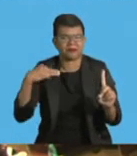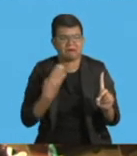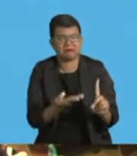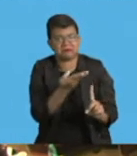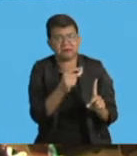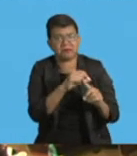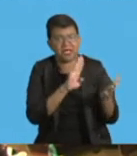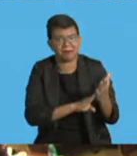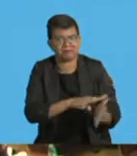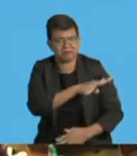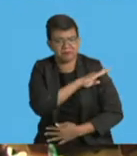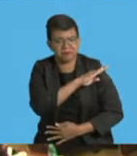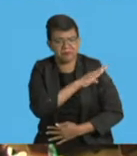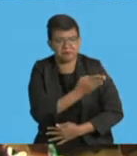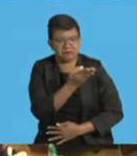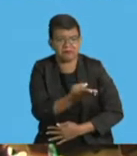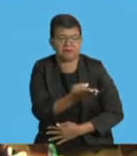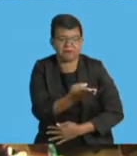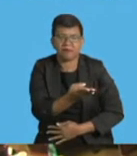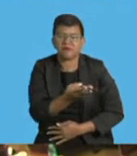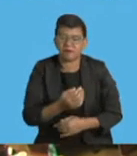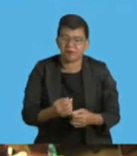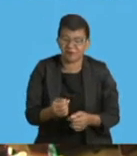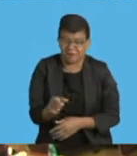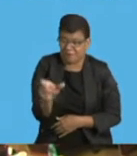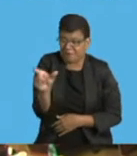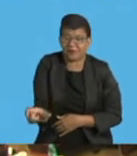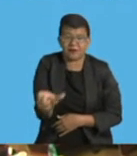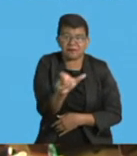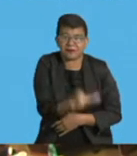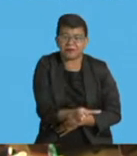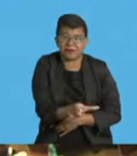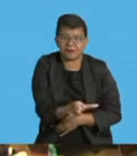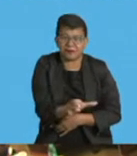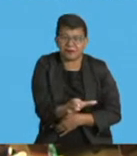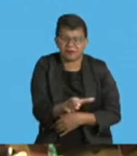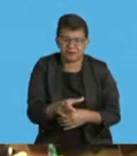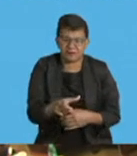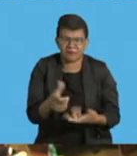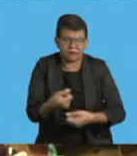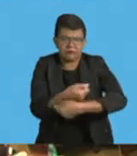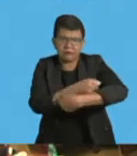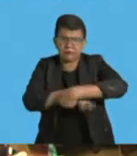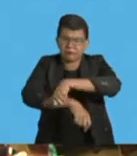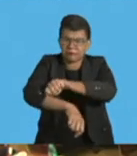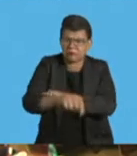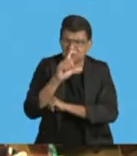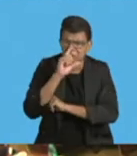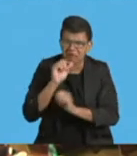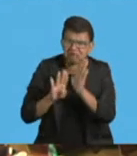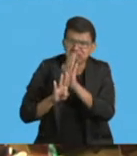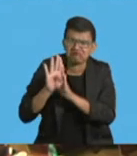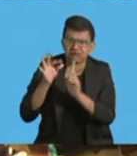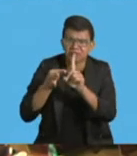their personal effort to improve the relationship with Fiji and the other island nations. And I spoke of the shared